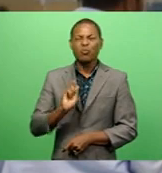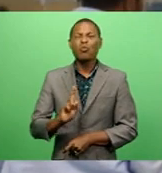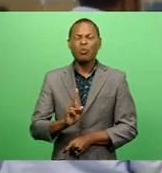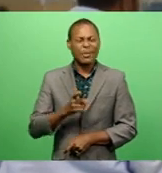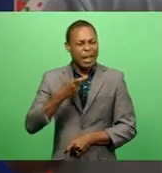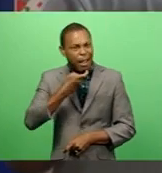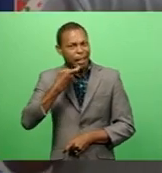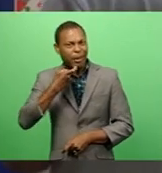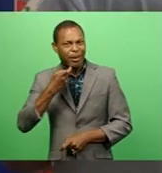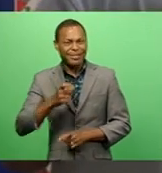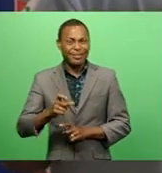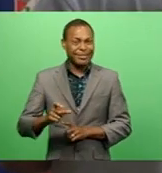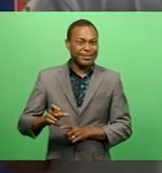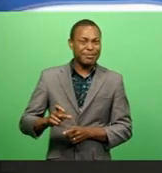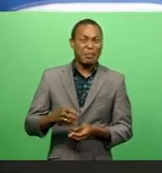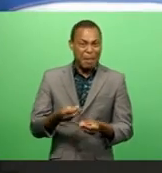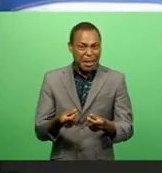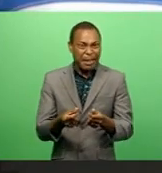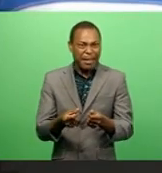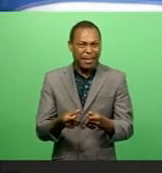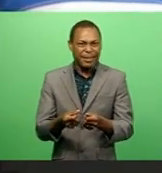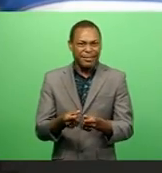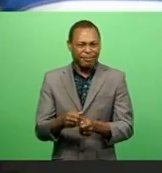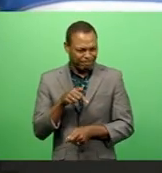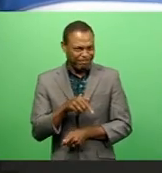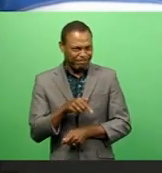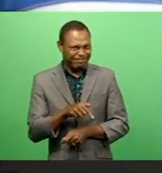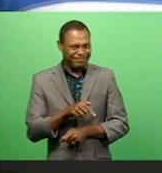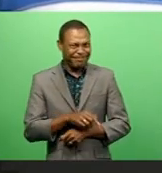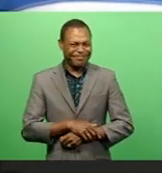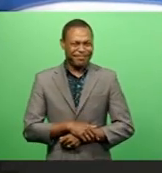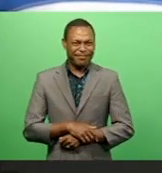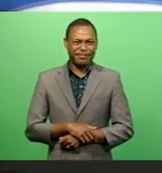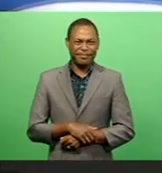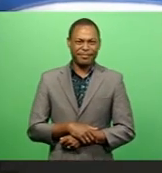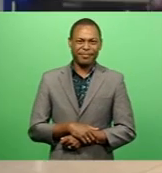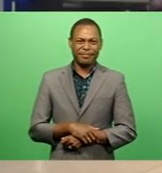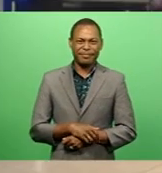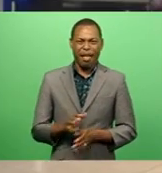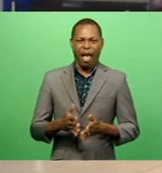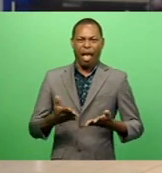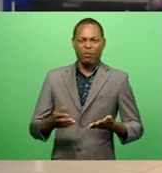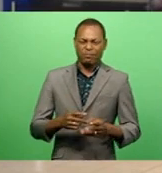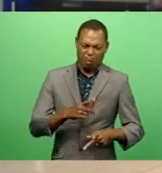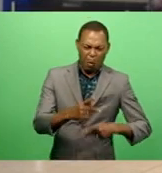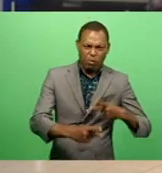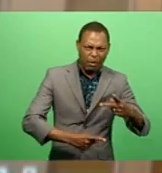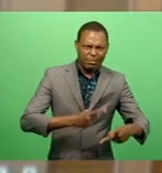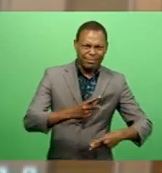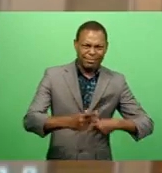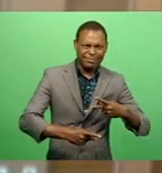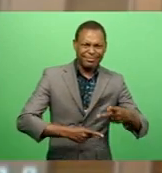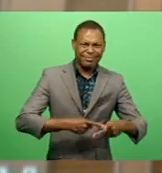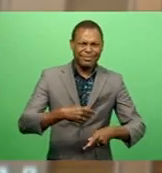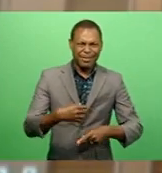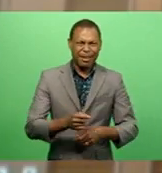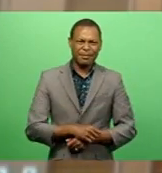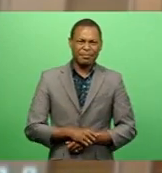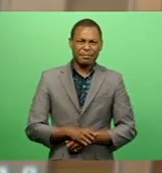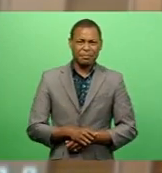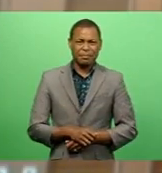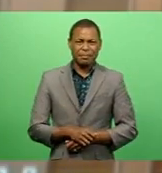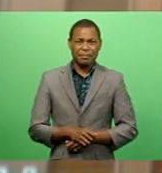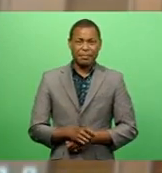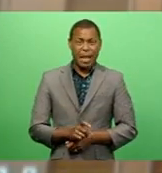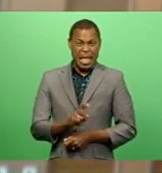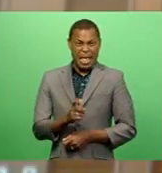capital to this particular, divestment process. And also, should they cross the line and